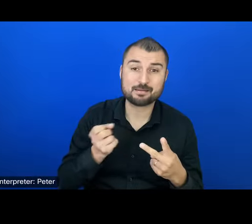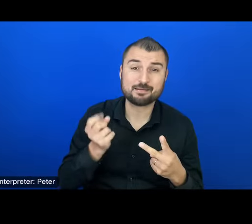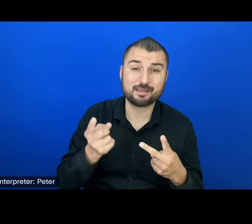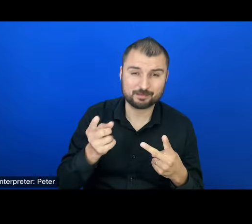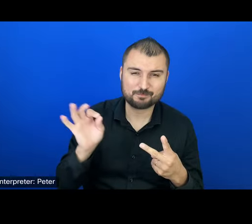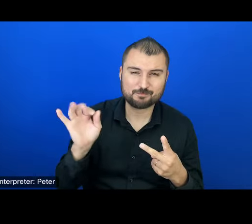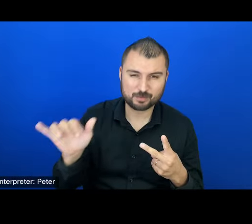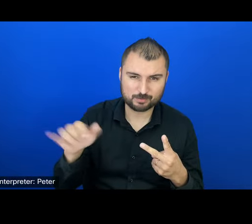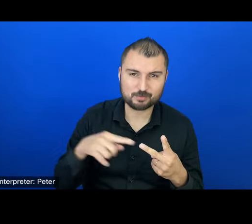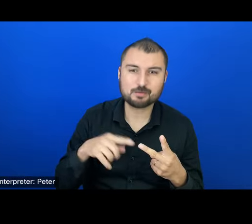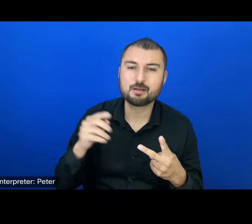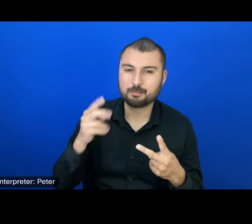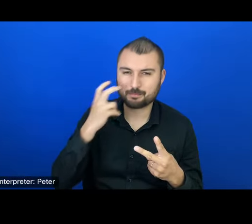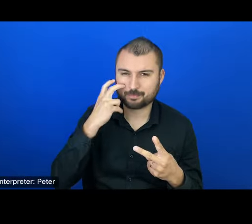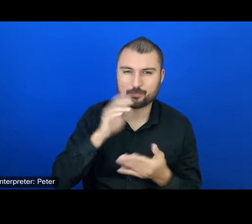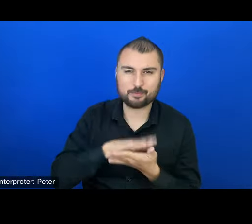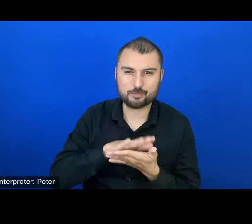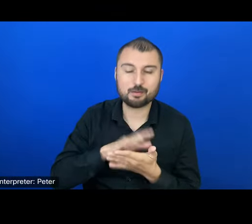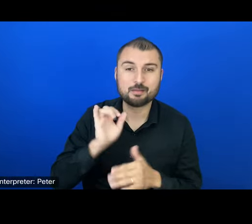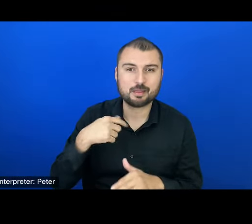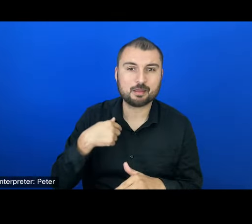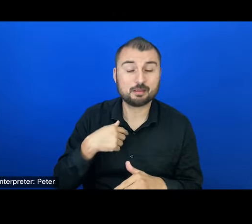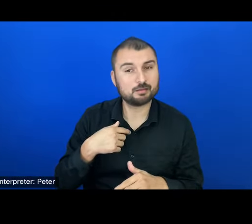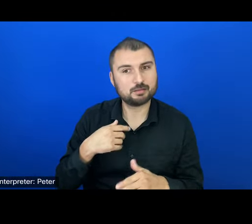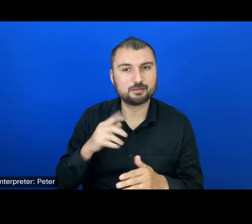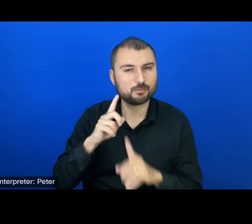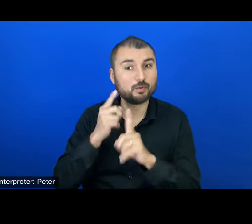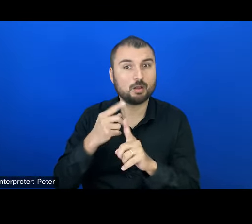been a decade in pursuit.